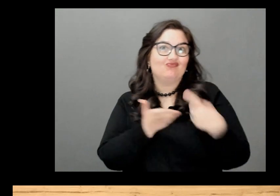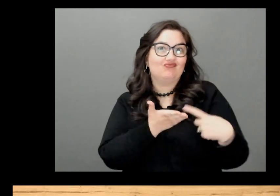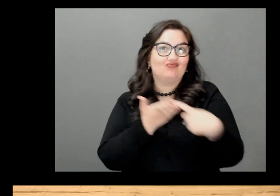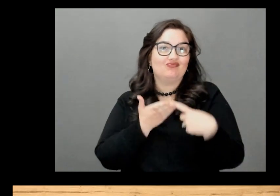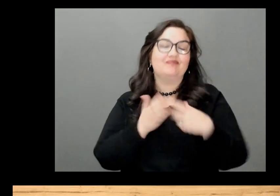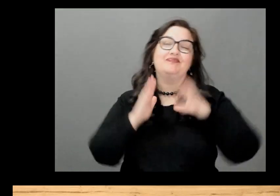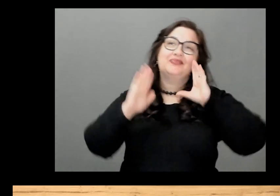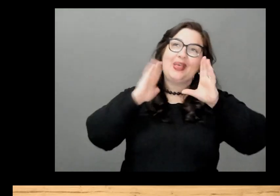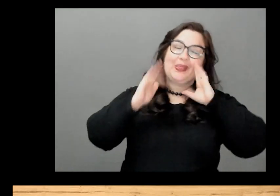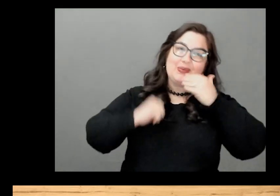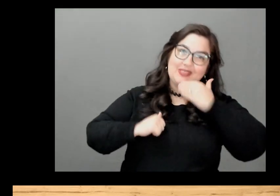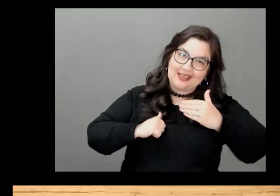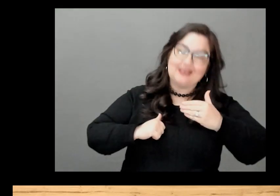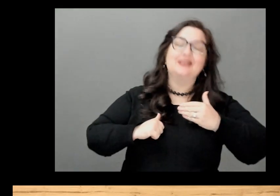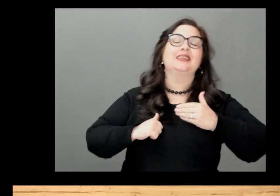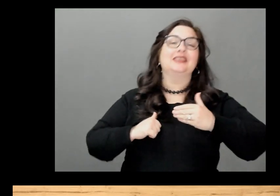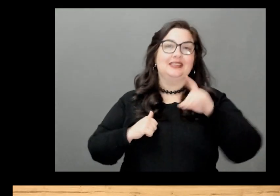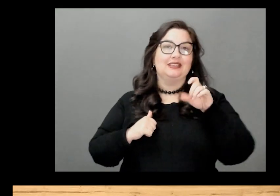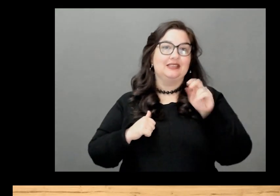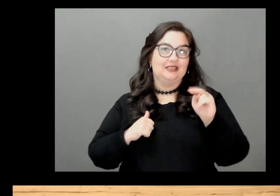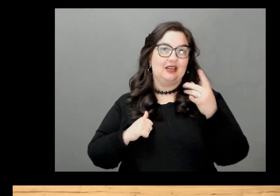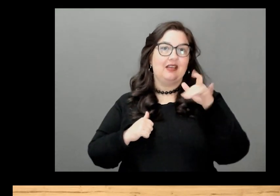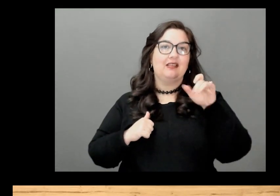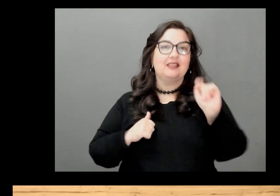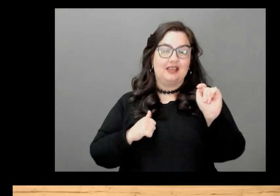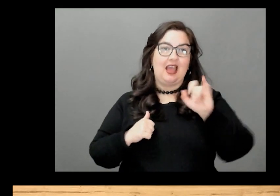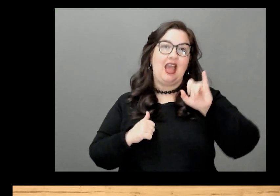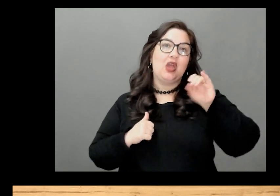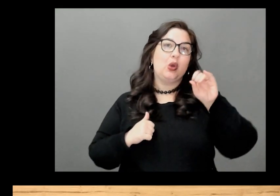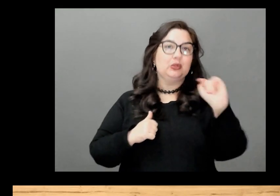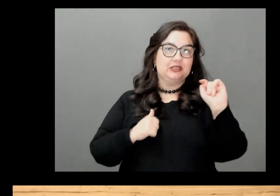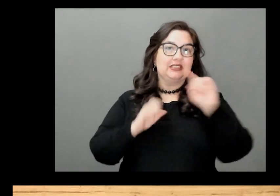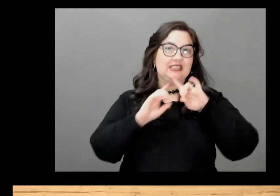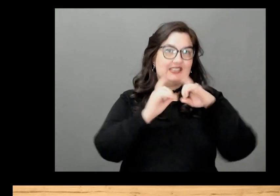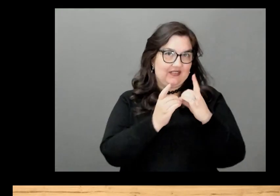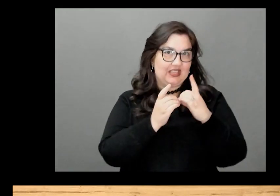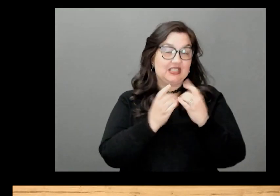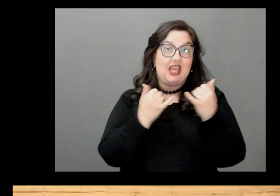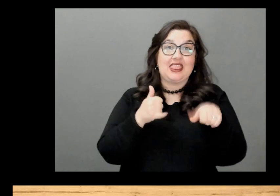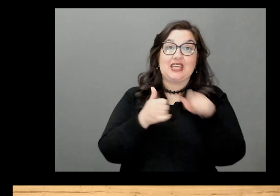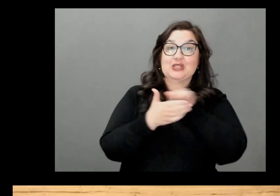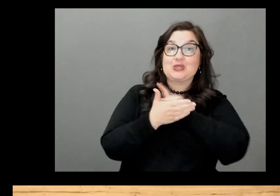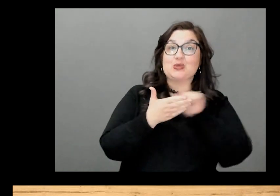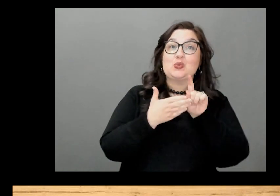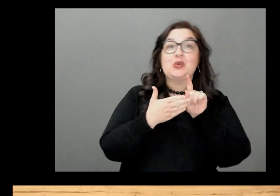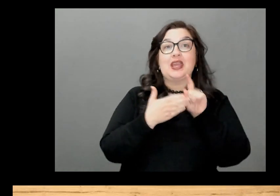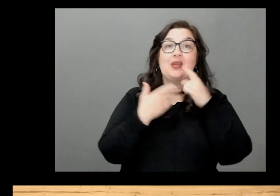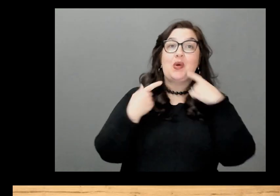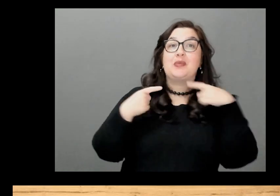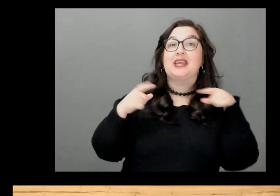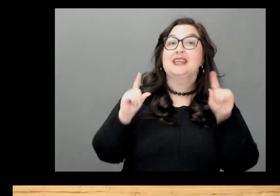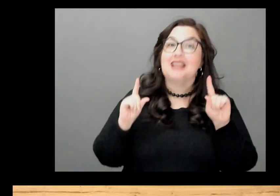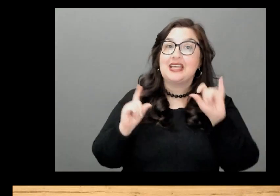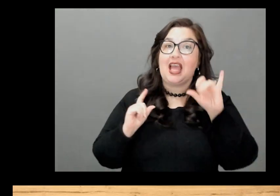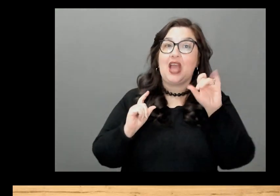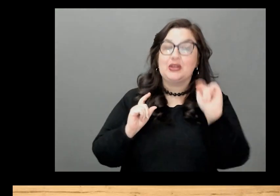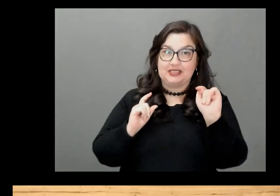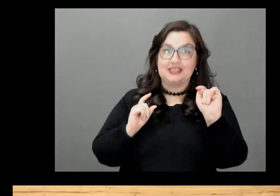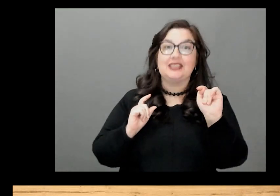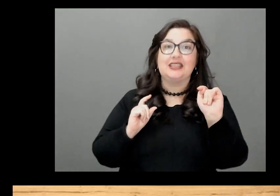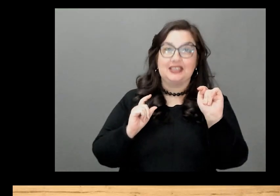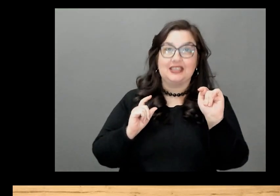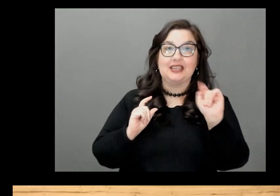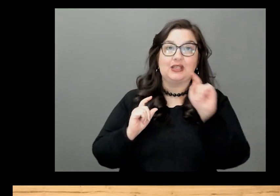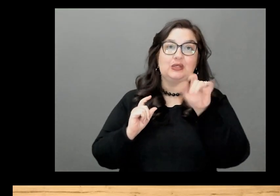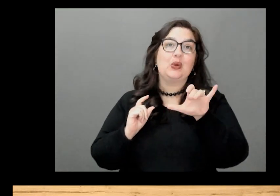Gillett, I'm a Senior P on AWS IoT Division, and this week we're announcing the AWS IoT TwinMaker